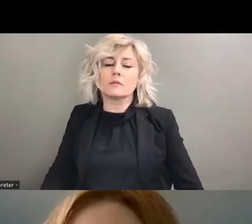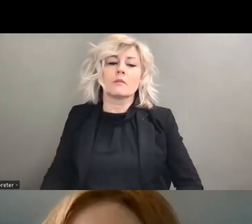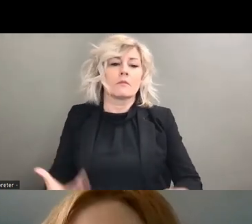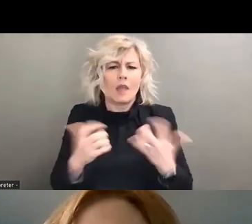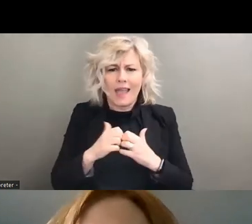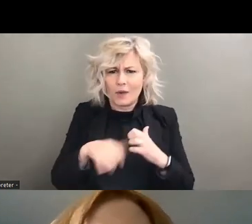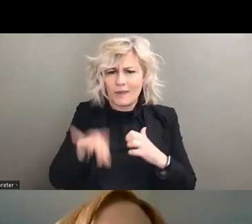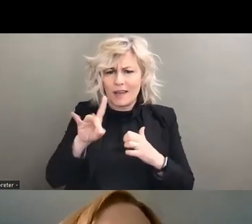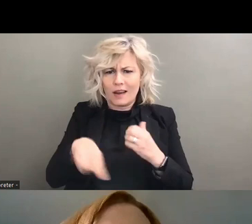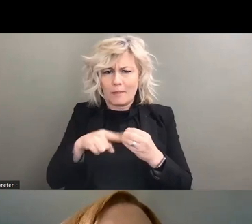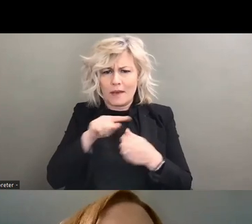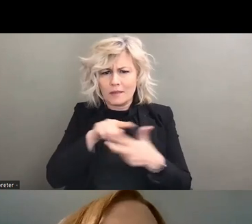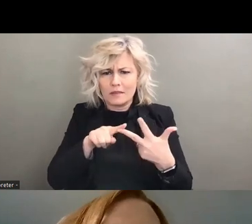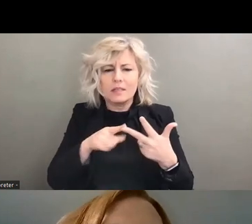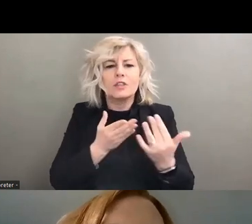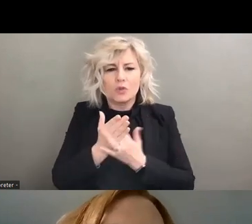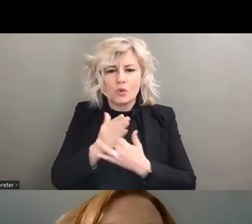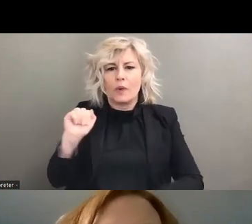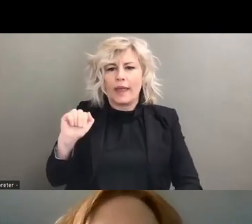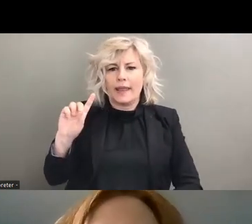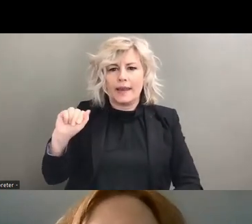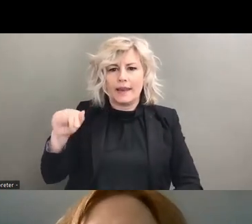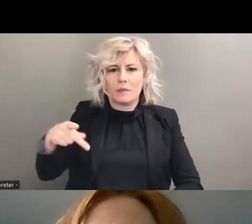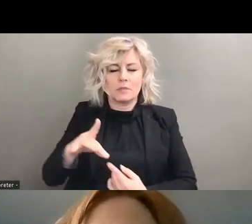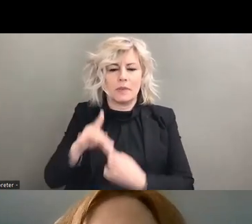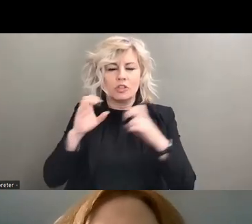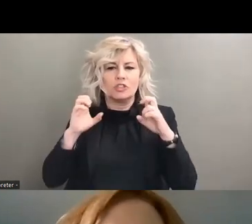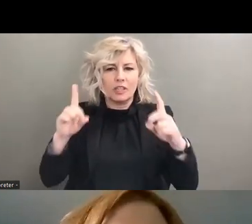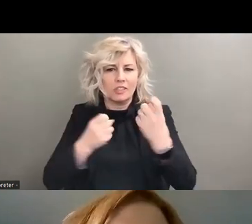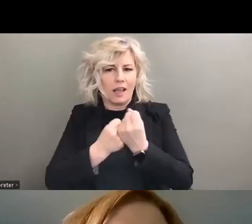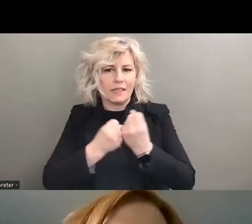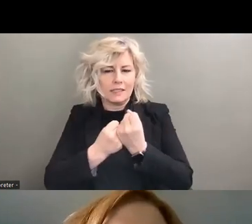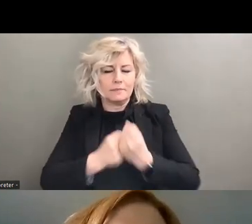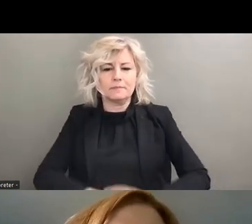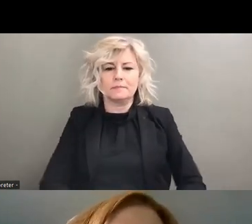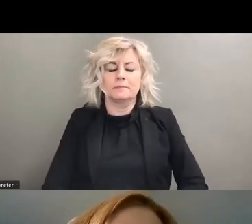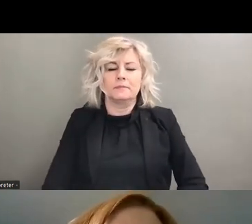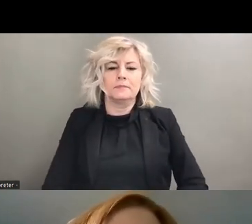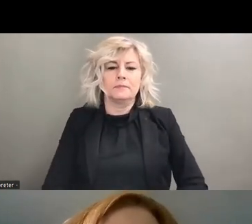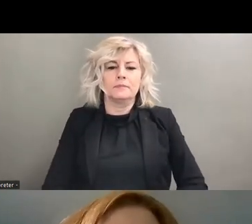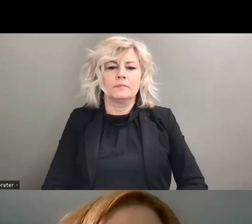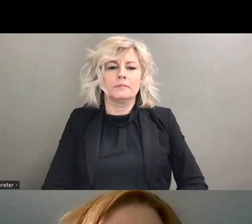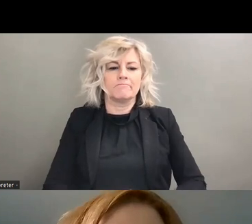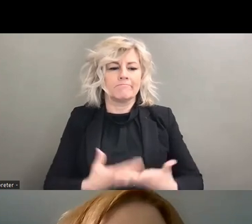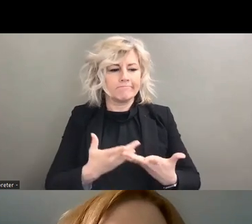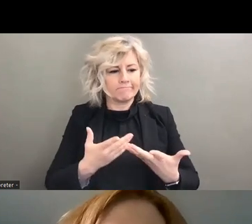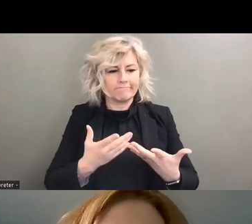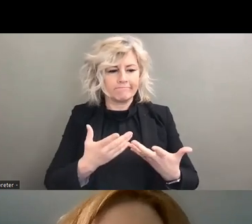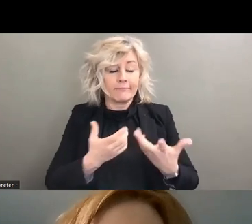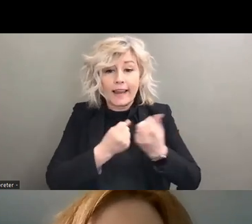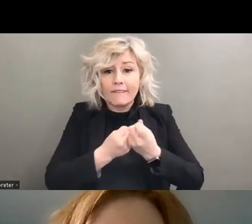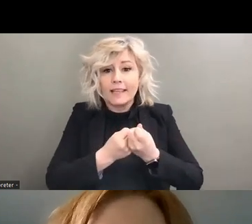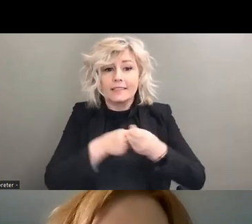these children is through ADAP's special education advocacy. In doing and in advocating in